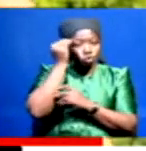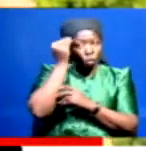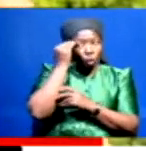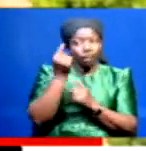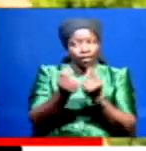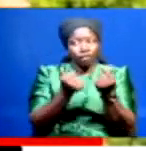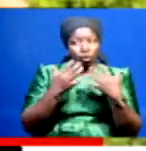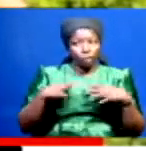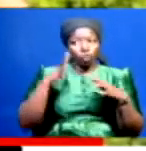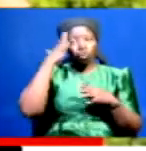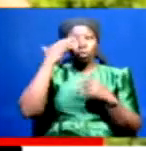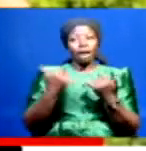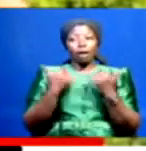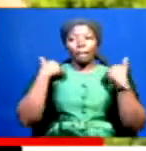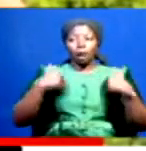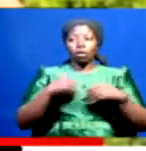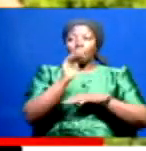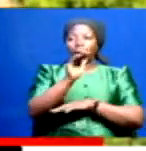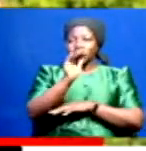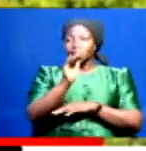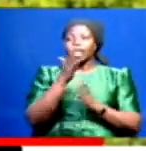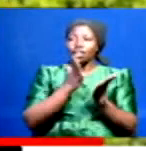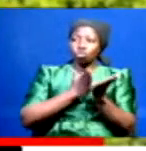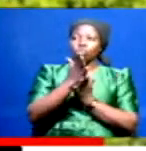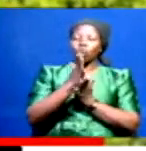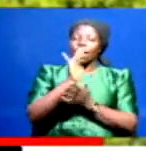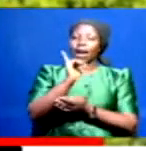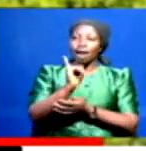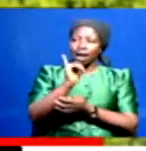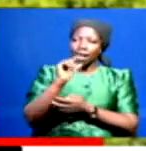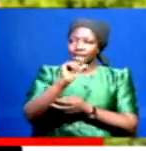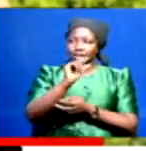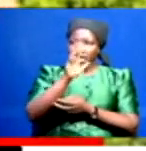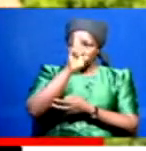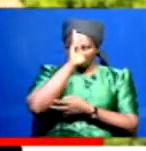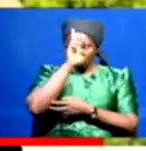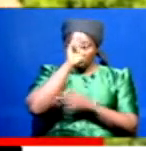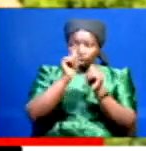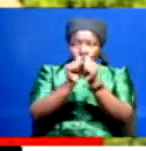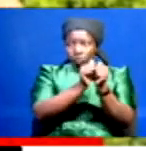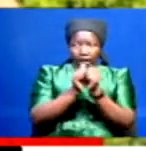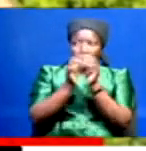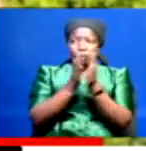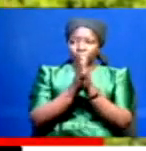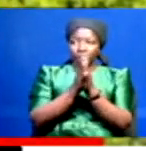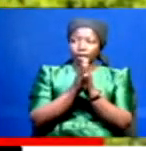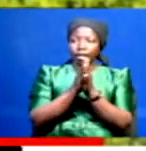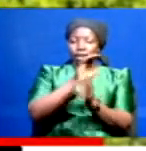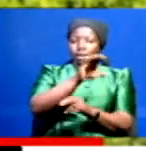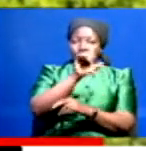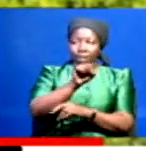naomba kupitia kwa inspector wa polisi pamoja na CS